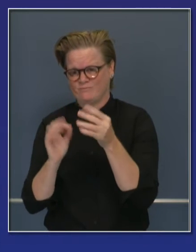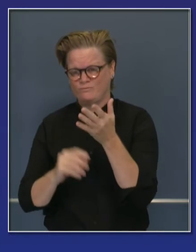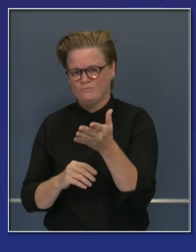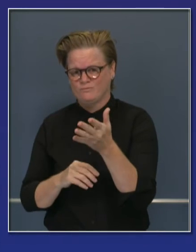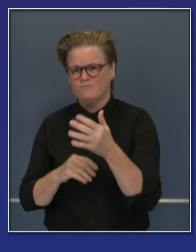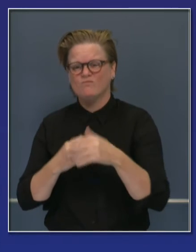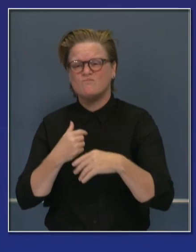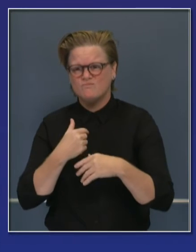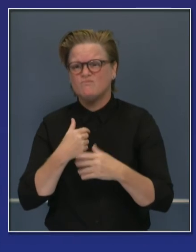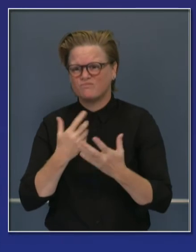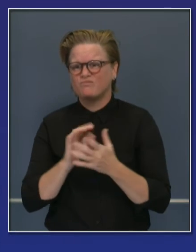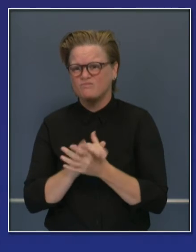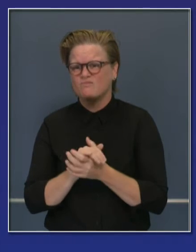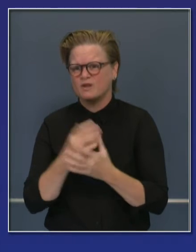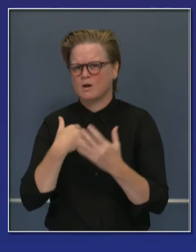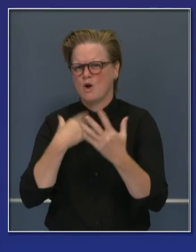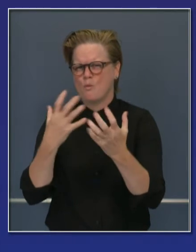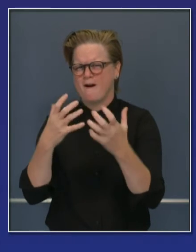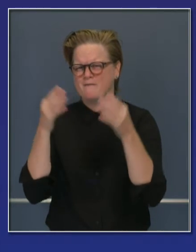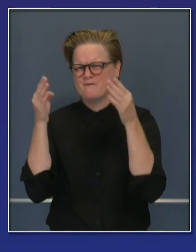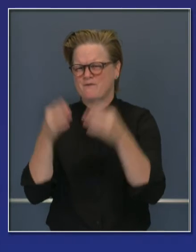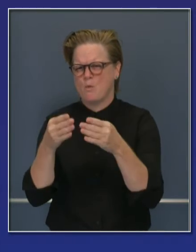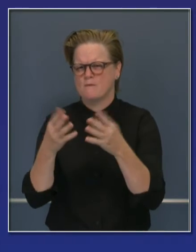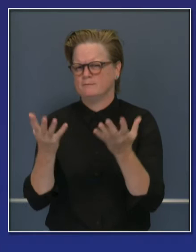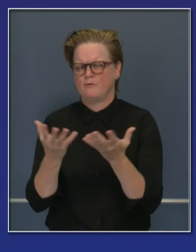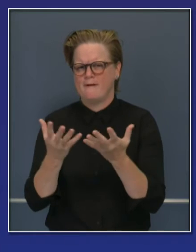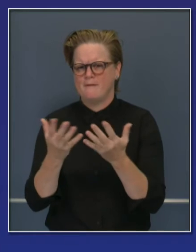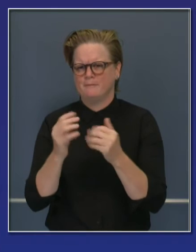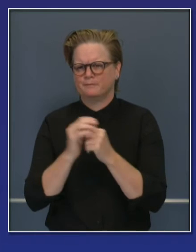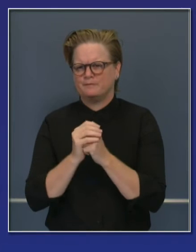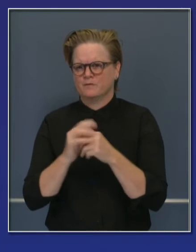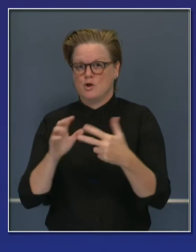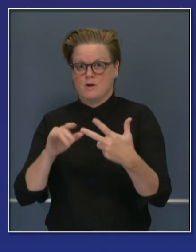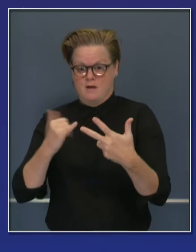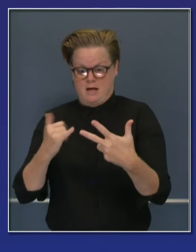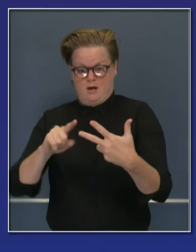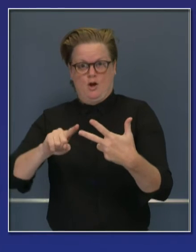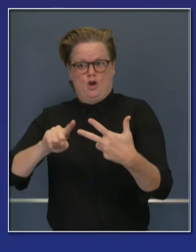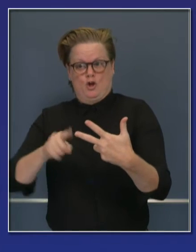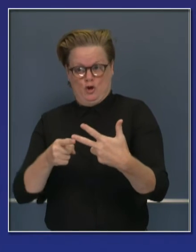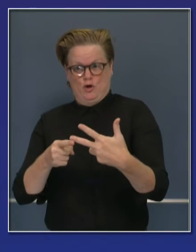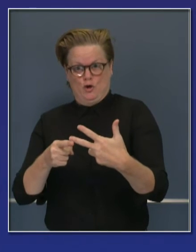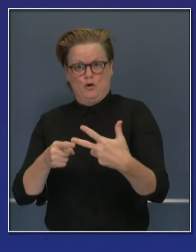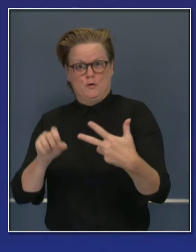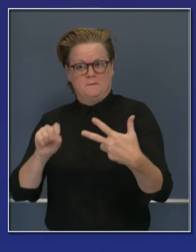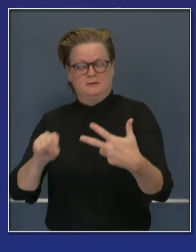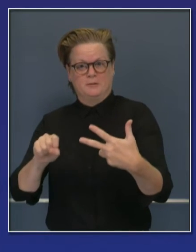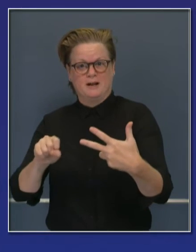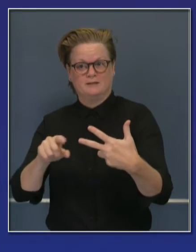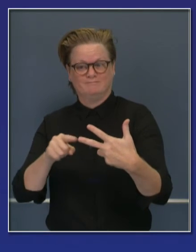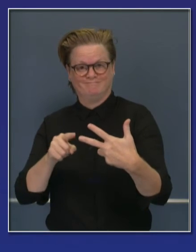focused today with the advent of potential 3rd manufacturer of a vaccine